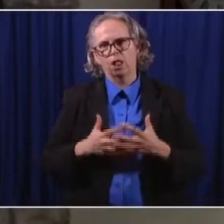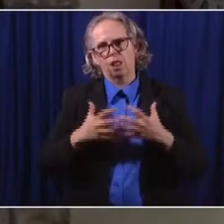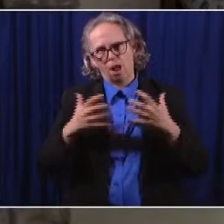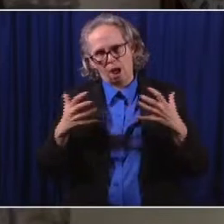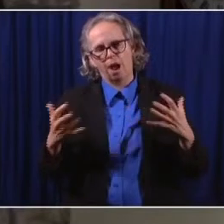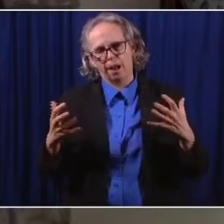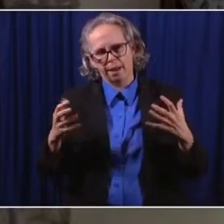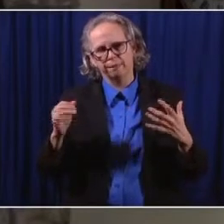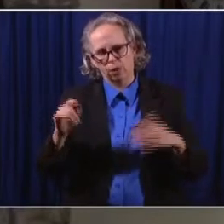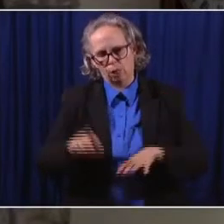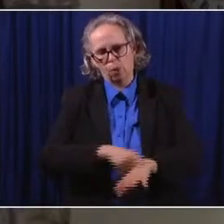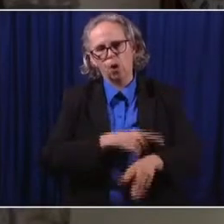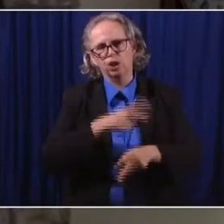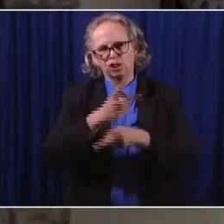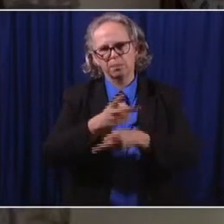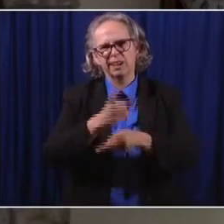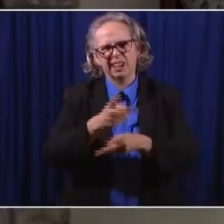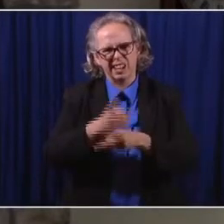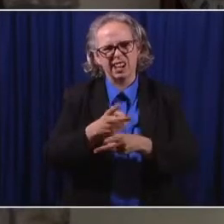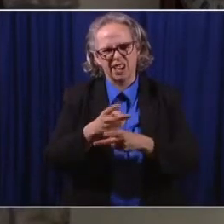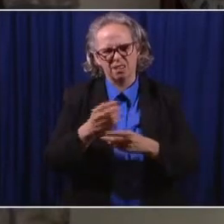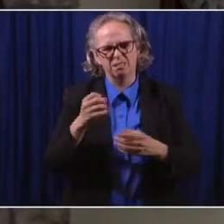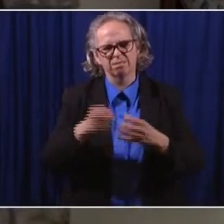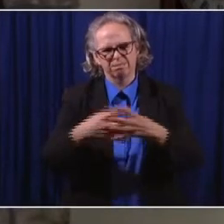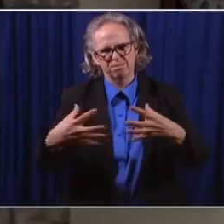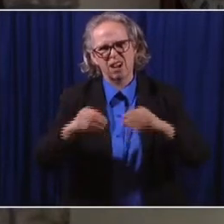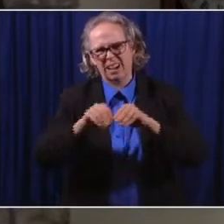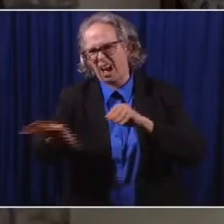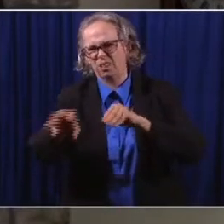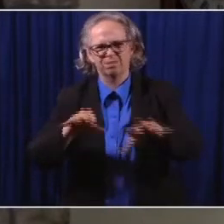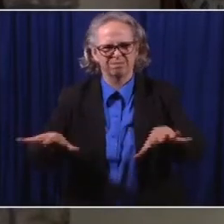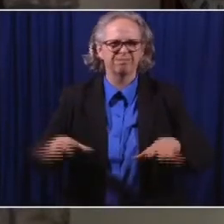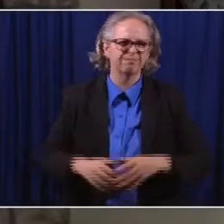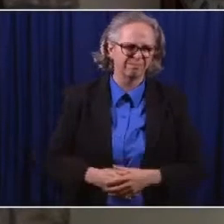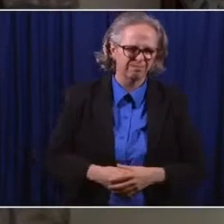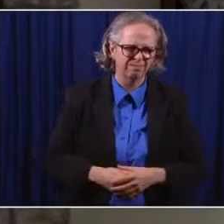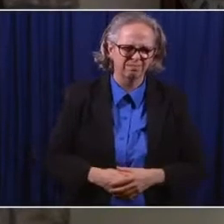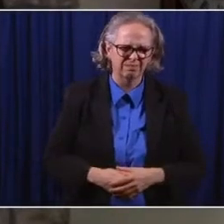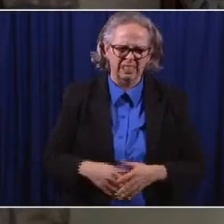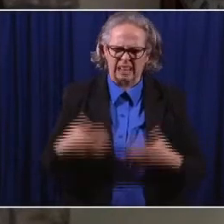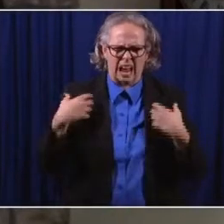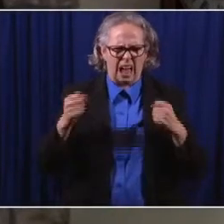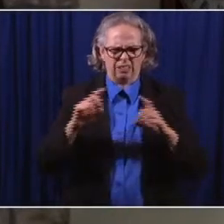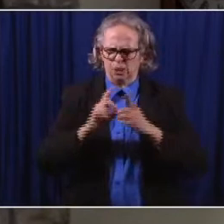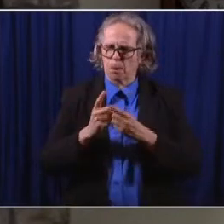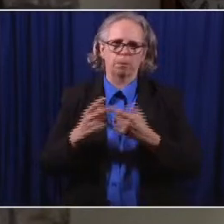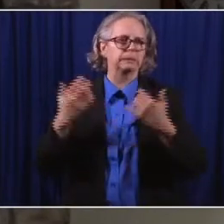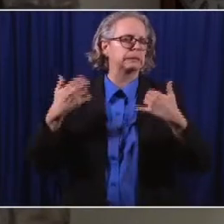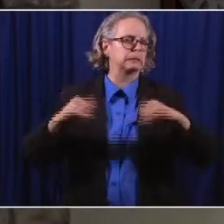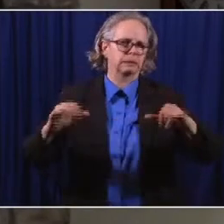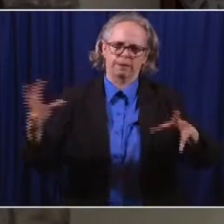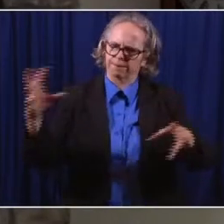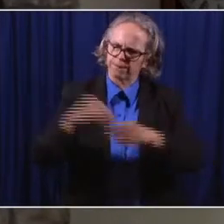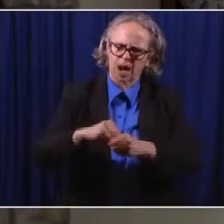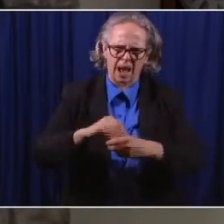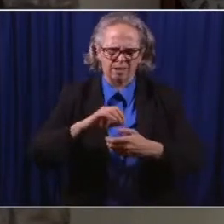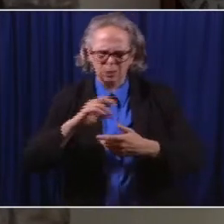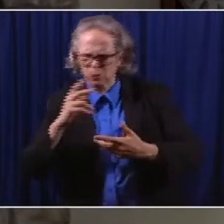local health department has been working on this, and we continue to keep in touch with